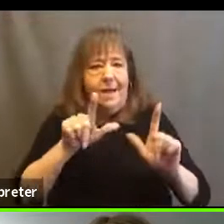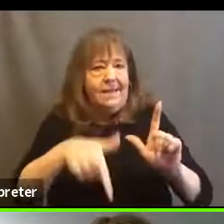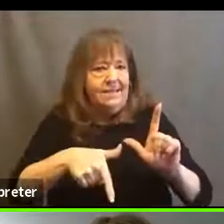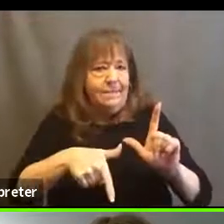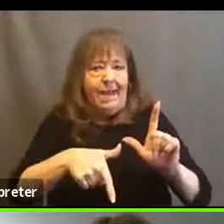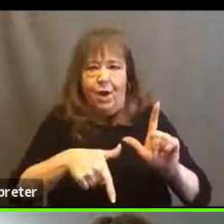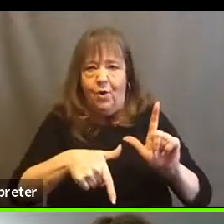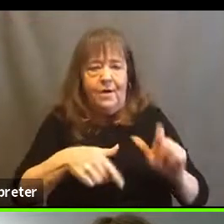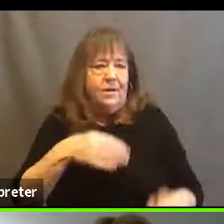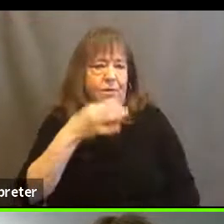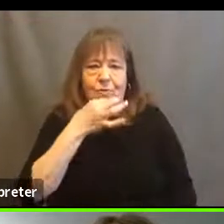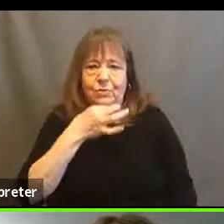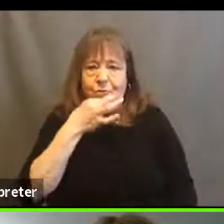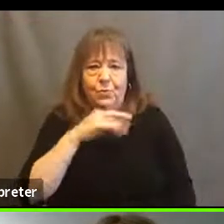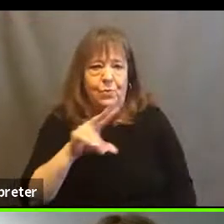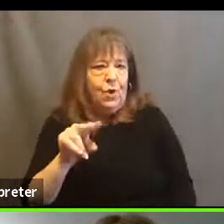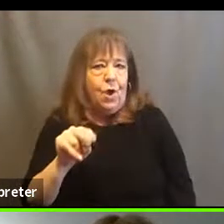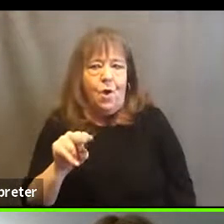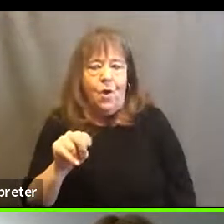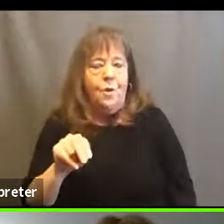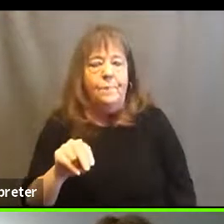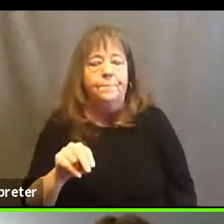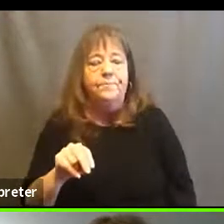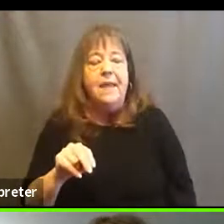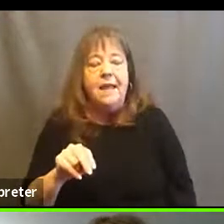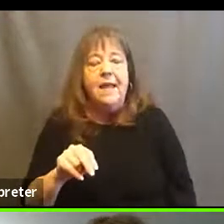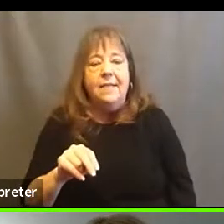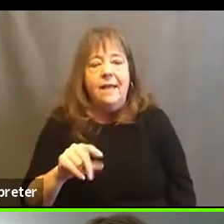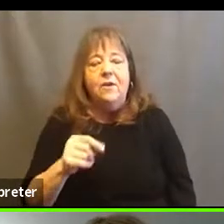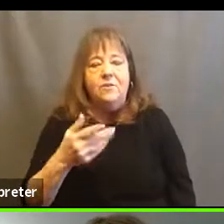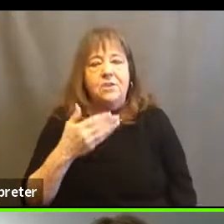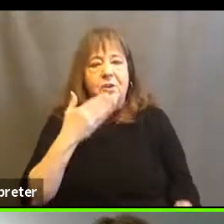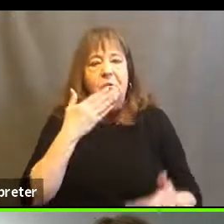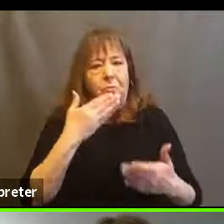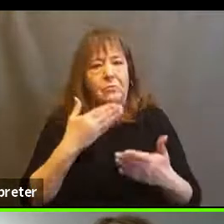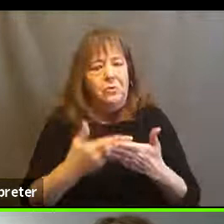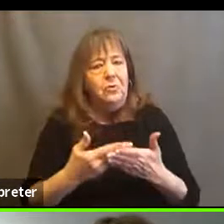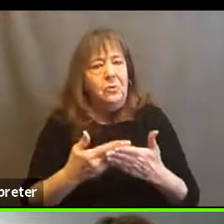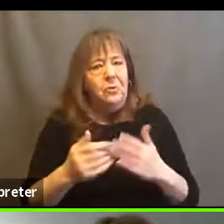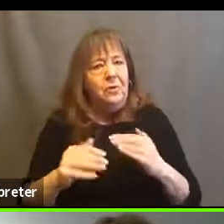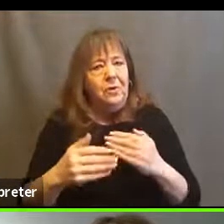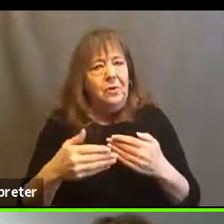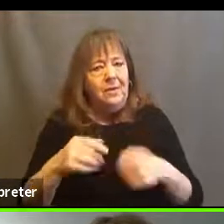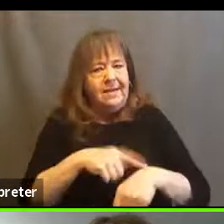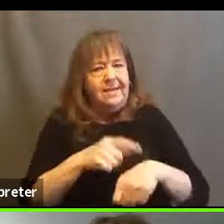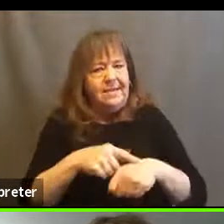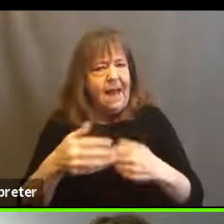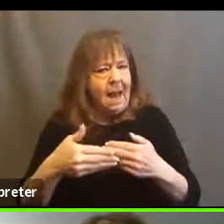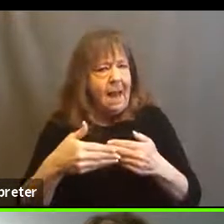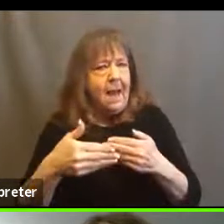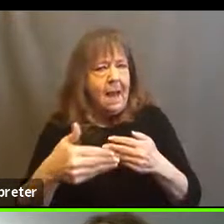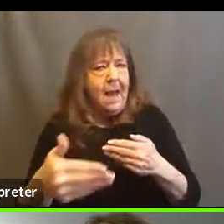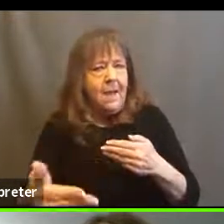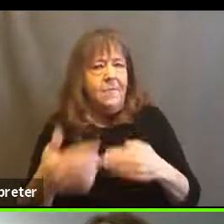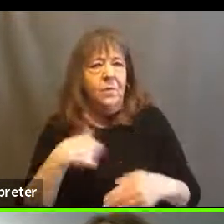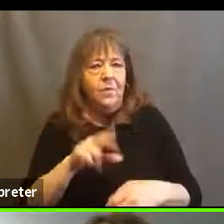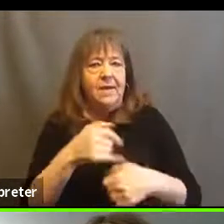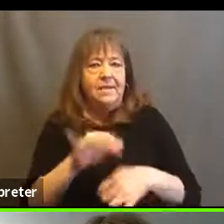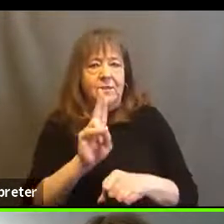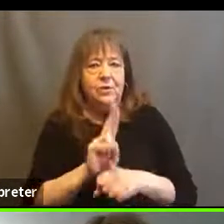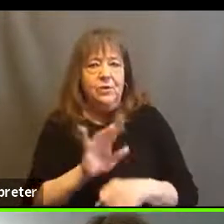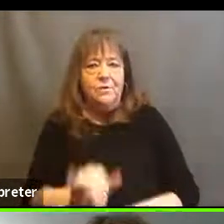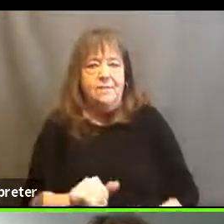anytime quickly. There's a fairly decent shelf life there, and so we're not at risk of that vaccine